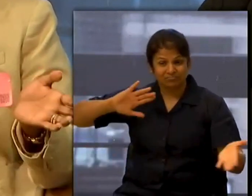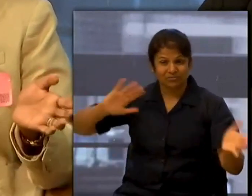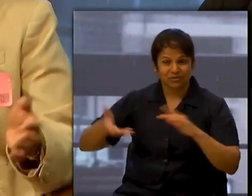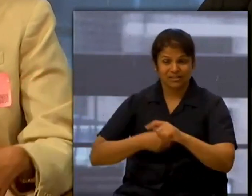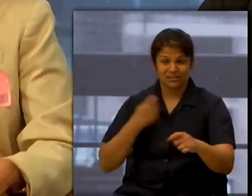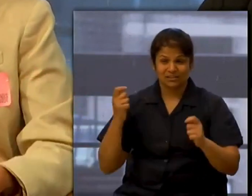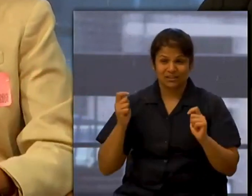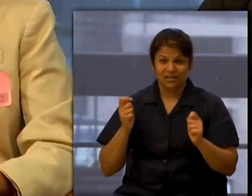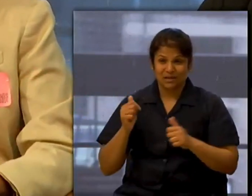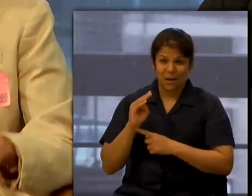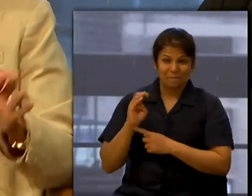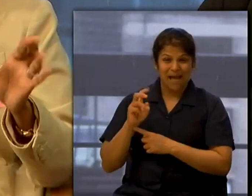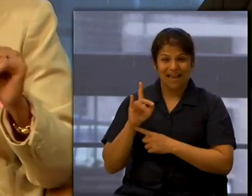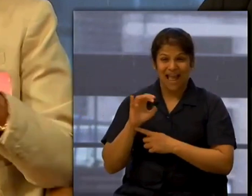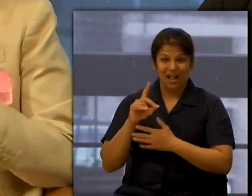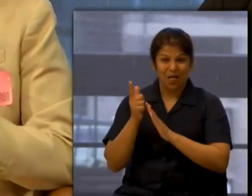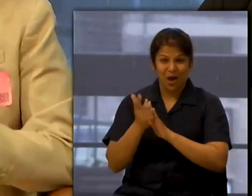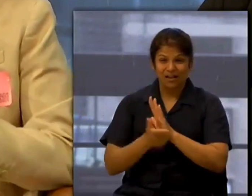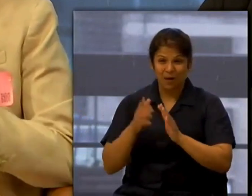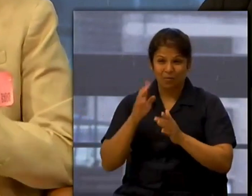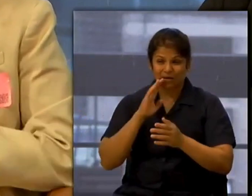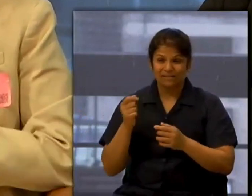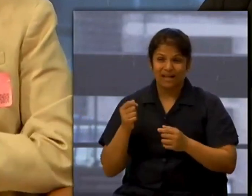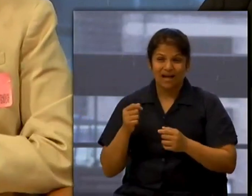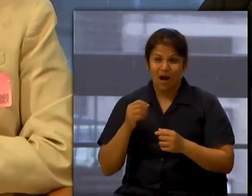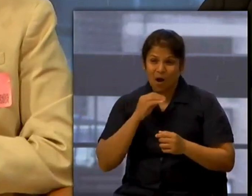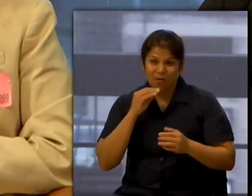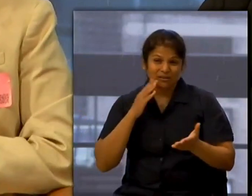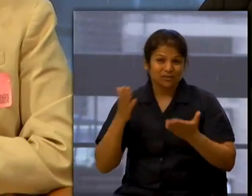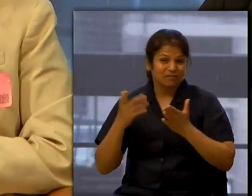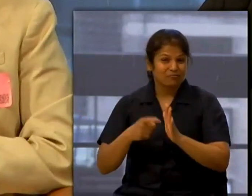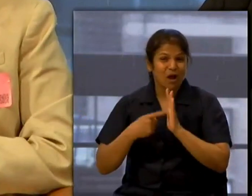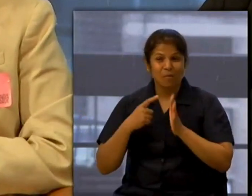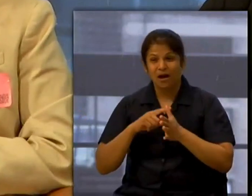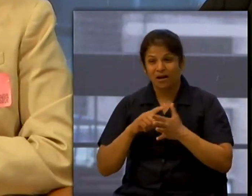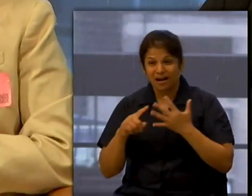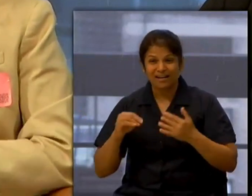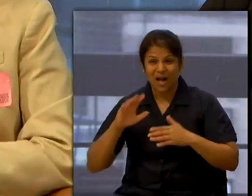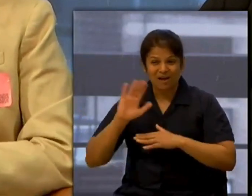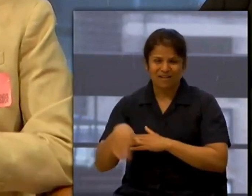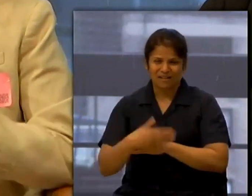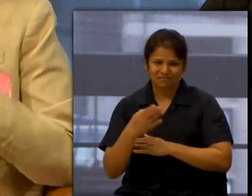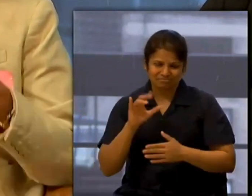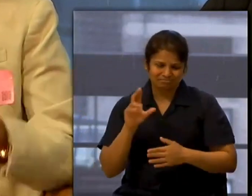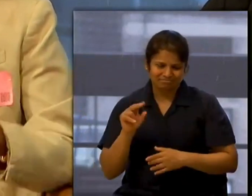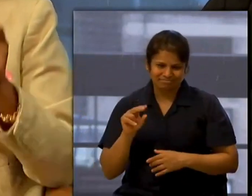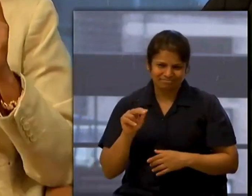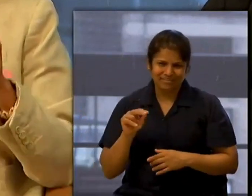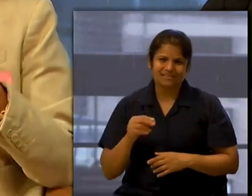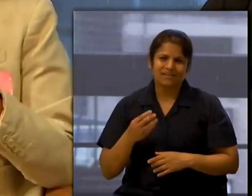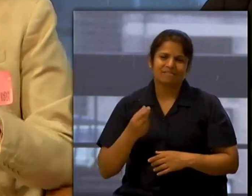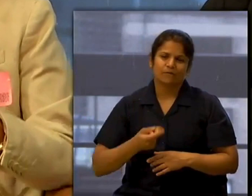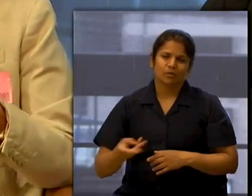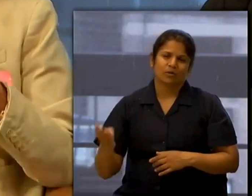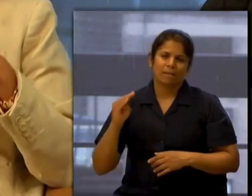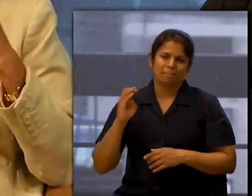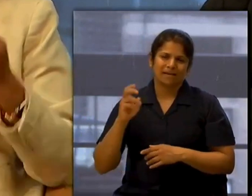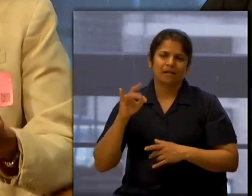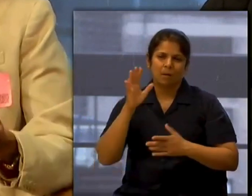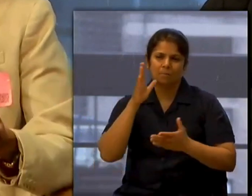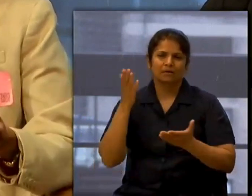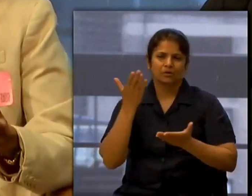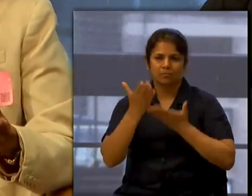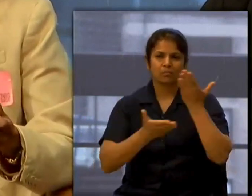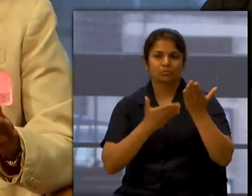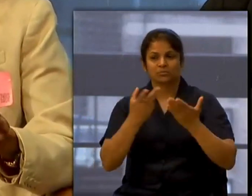HCBS mandatory overnight, although there's a couple bills that have been proposed in the last couple of sessions that would allow that. But there are efforts to make it easier